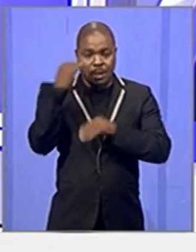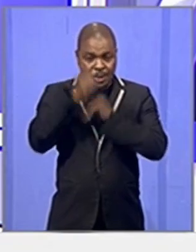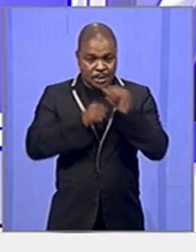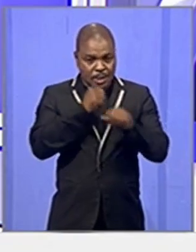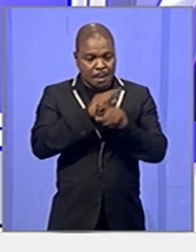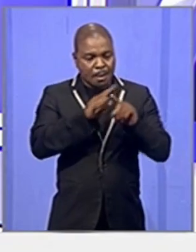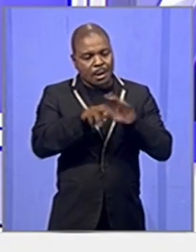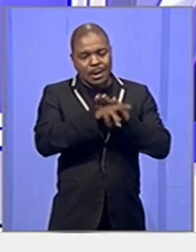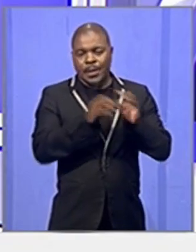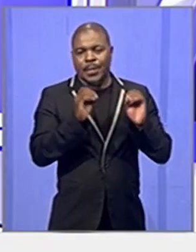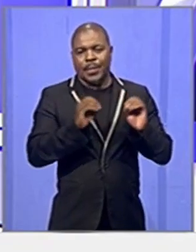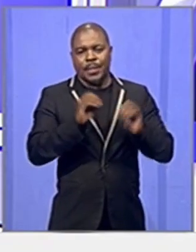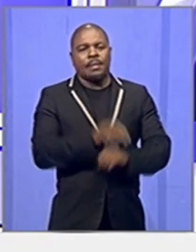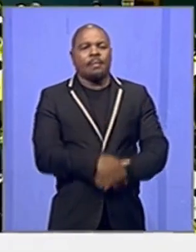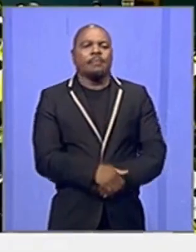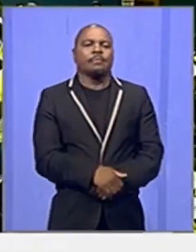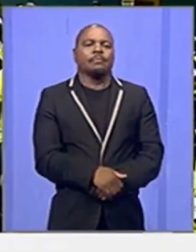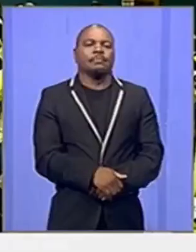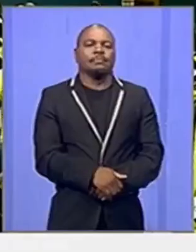gola.